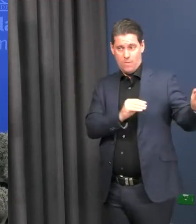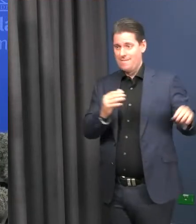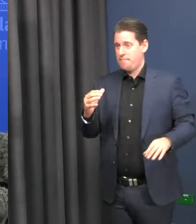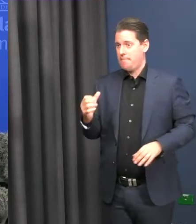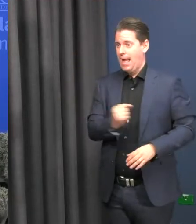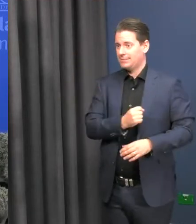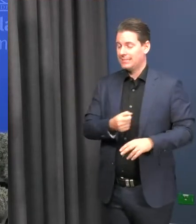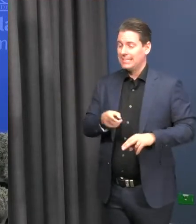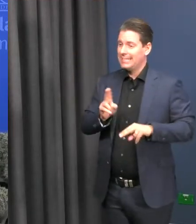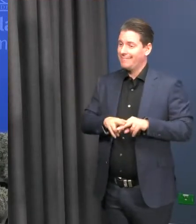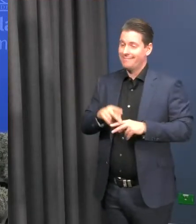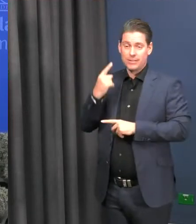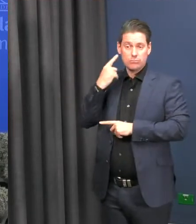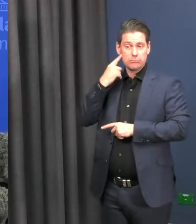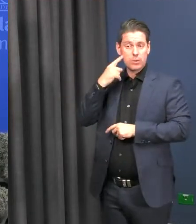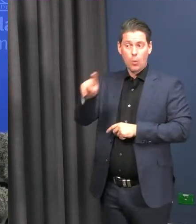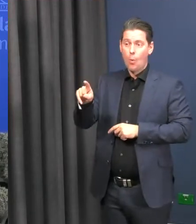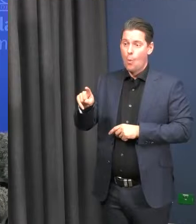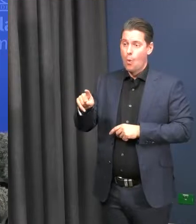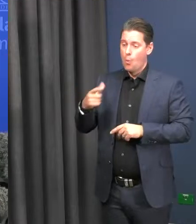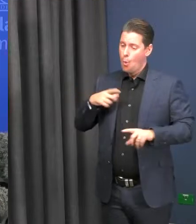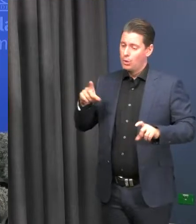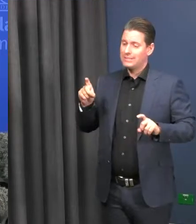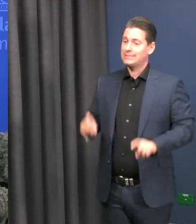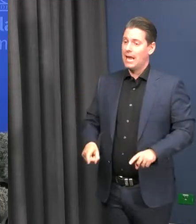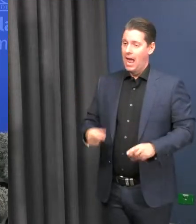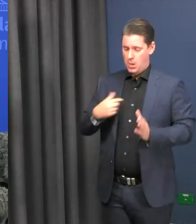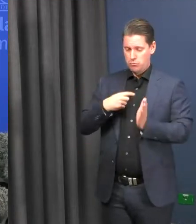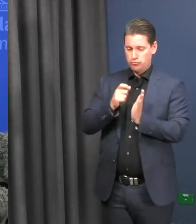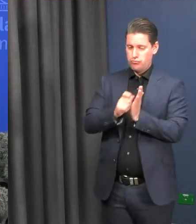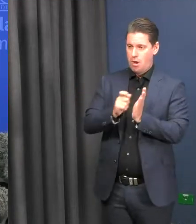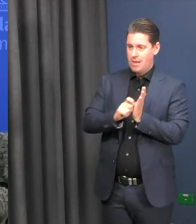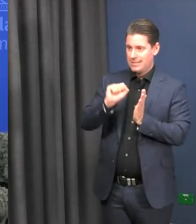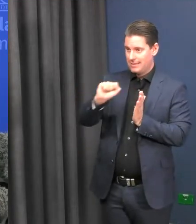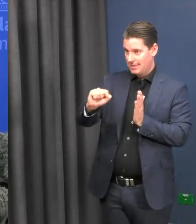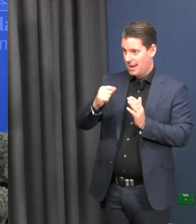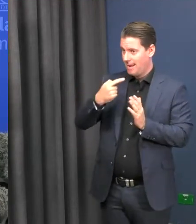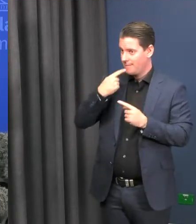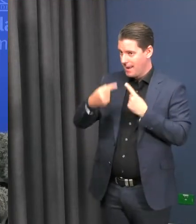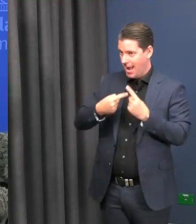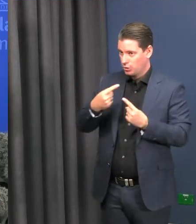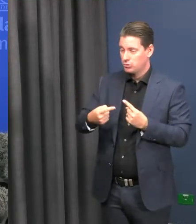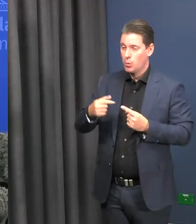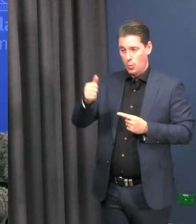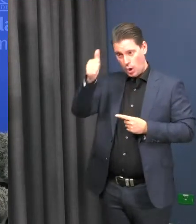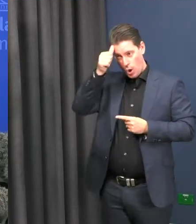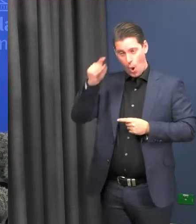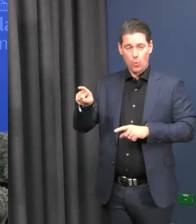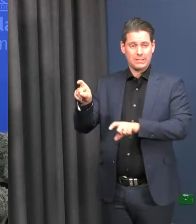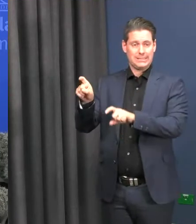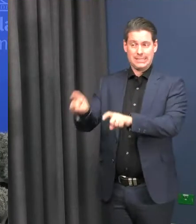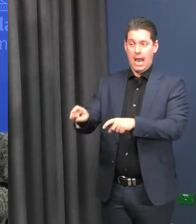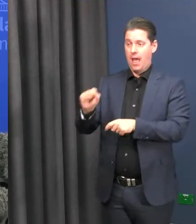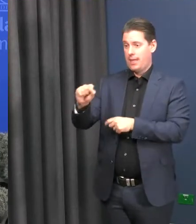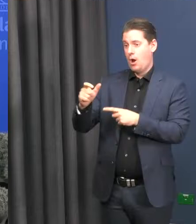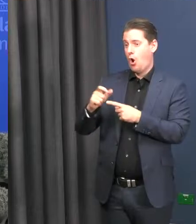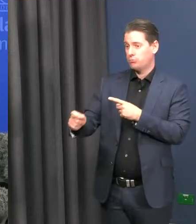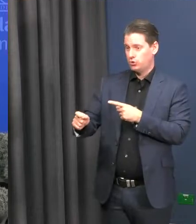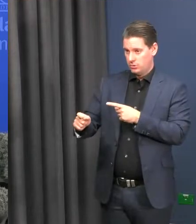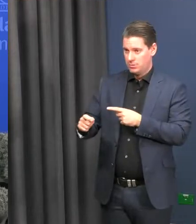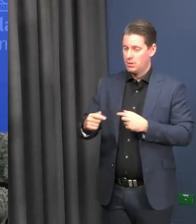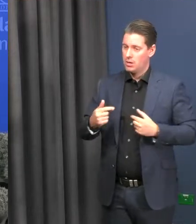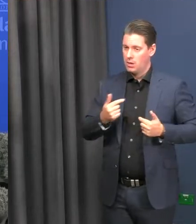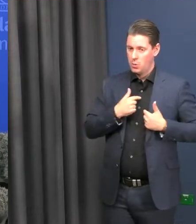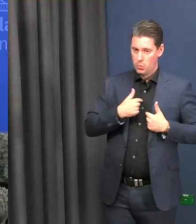those people don't leave their home, we take their details, we understand that they're there, and as always, we prepare